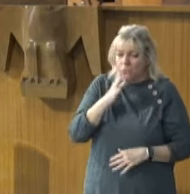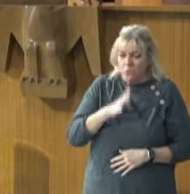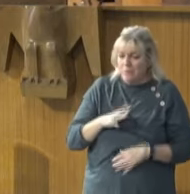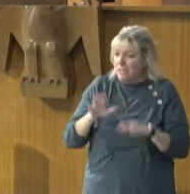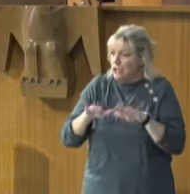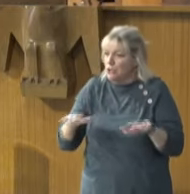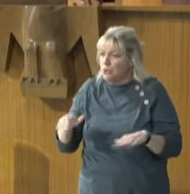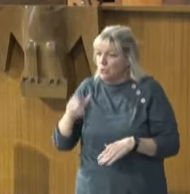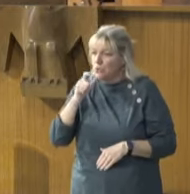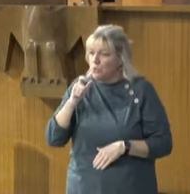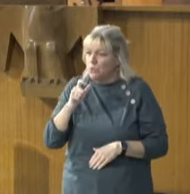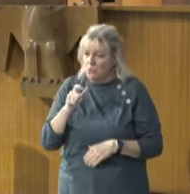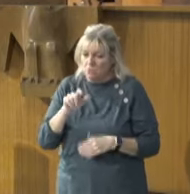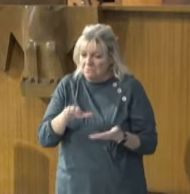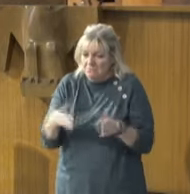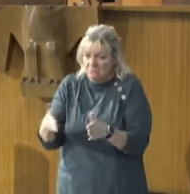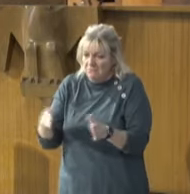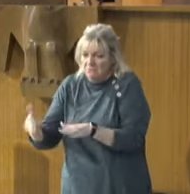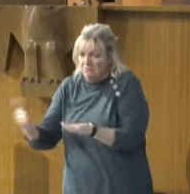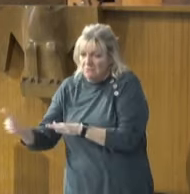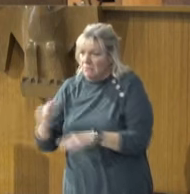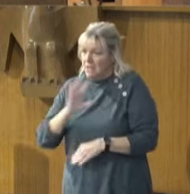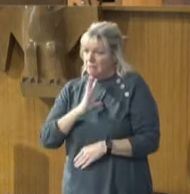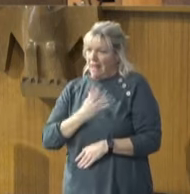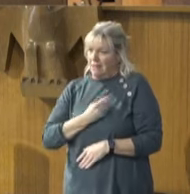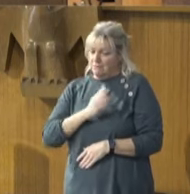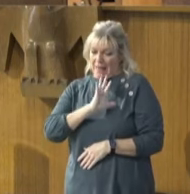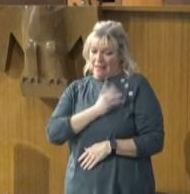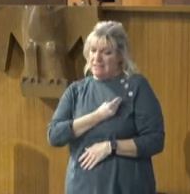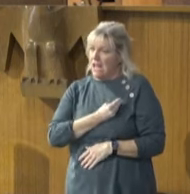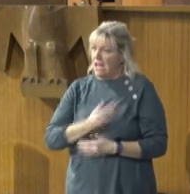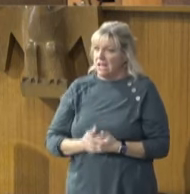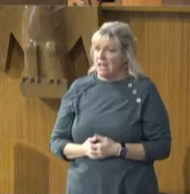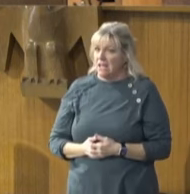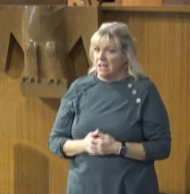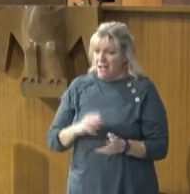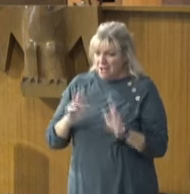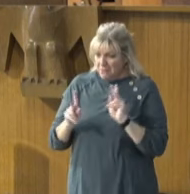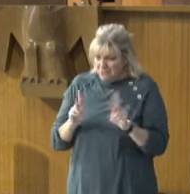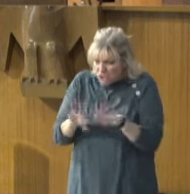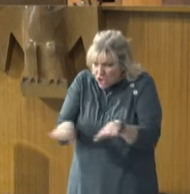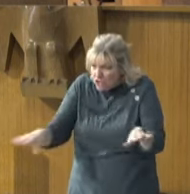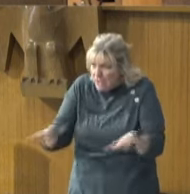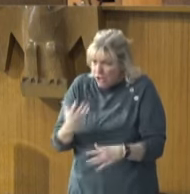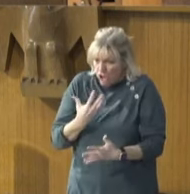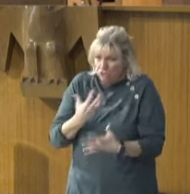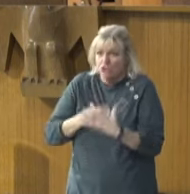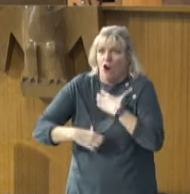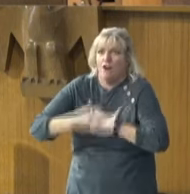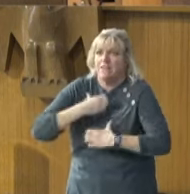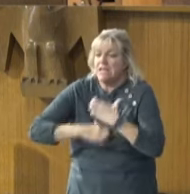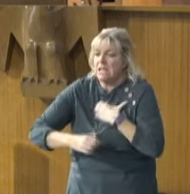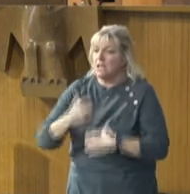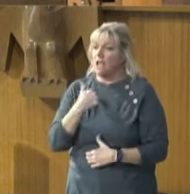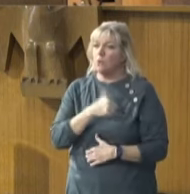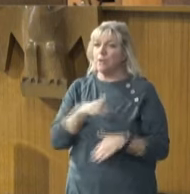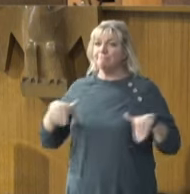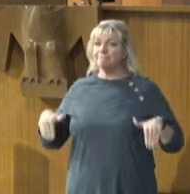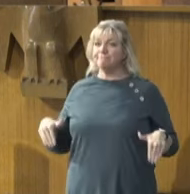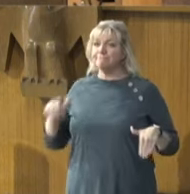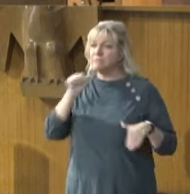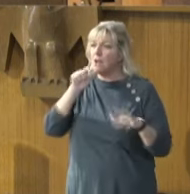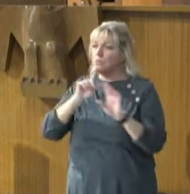in Palestine. Children are starving and we are not responding. This is the exact moral